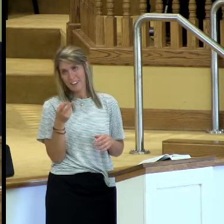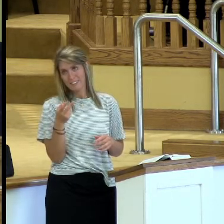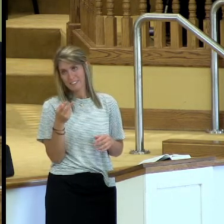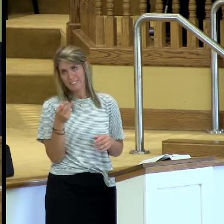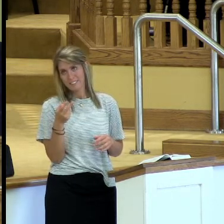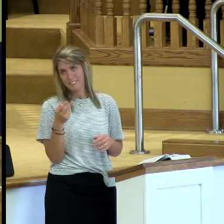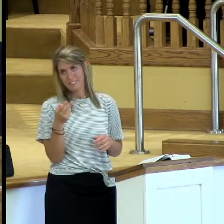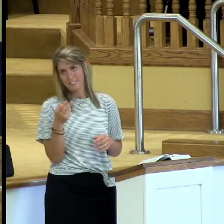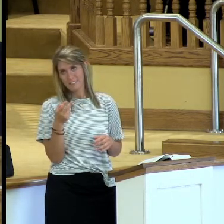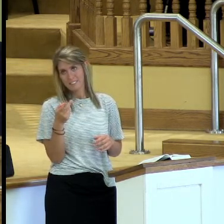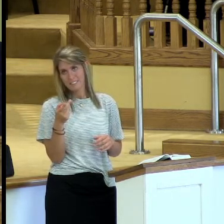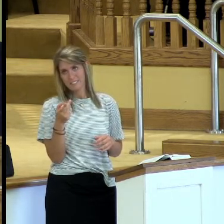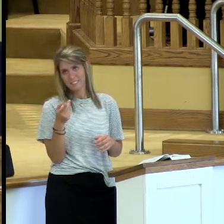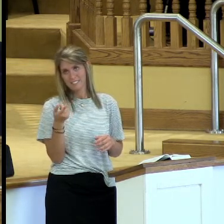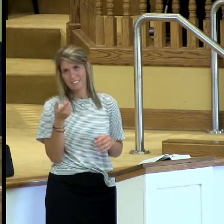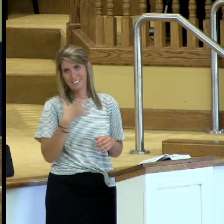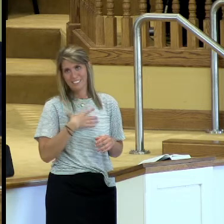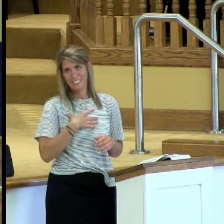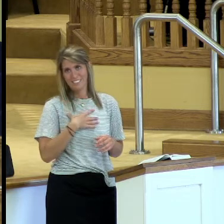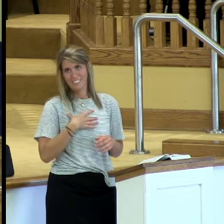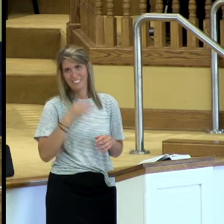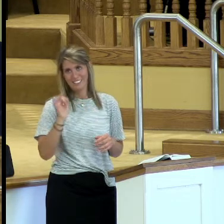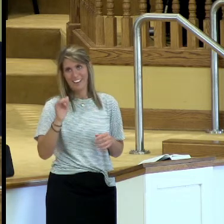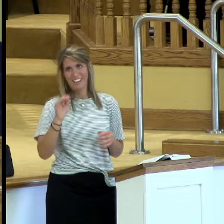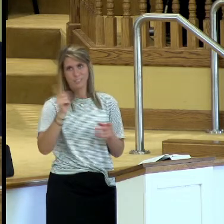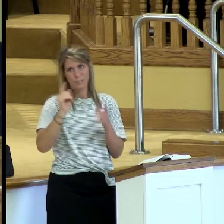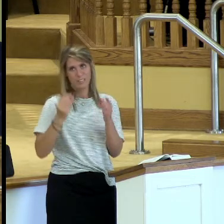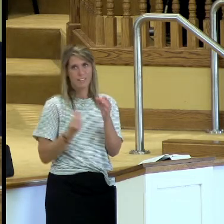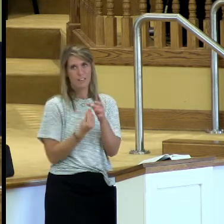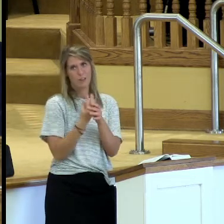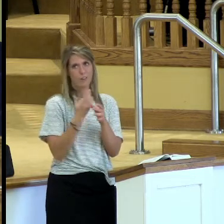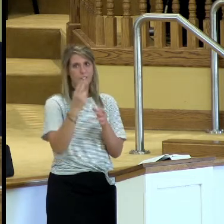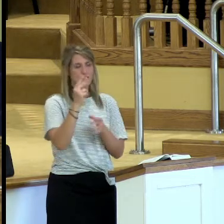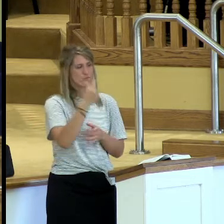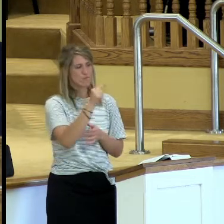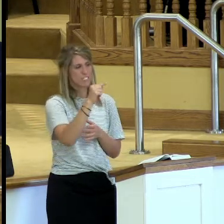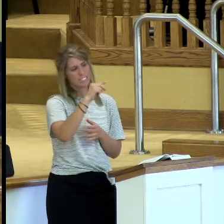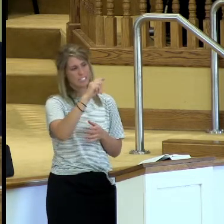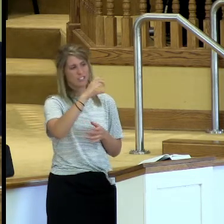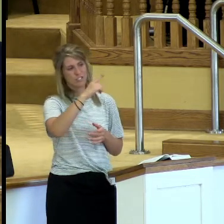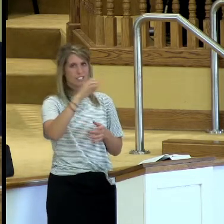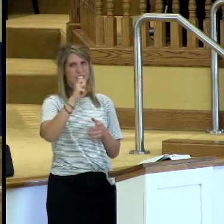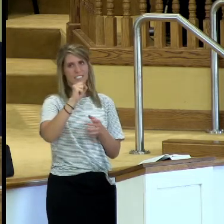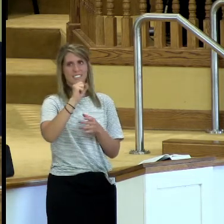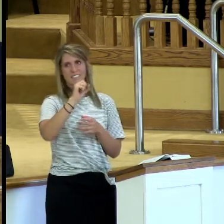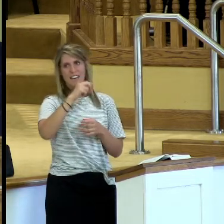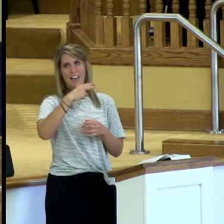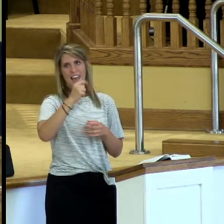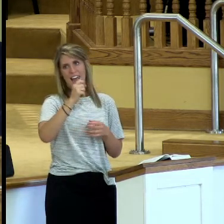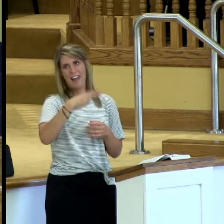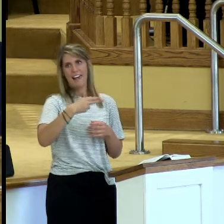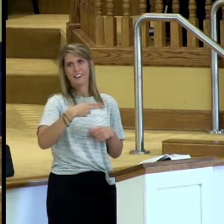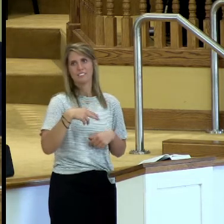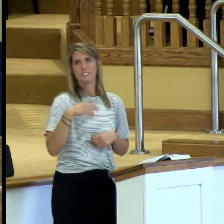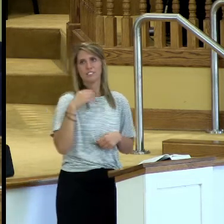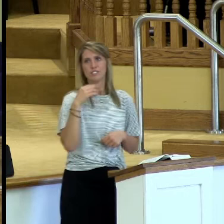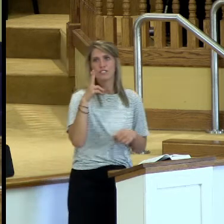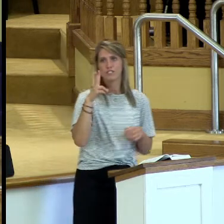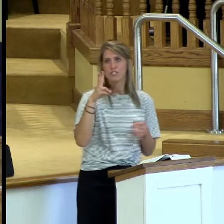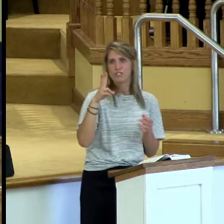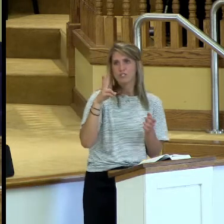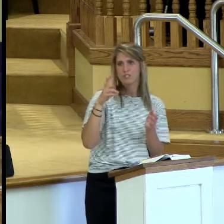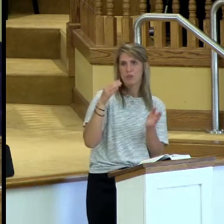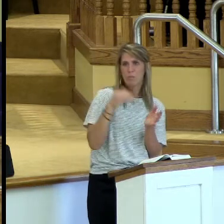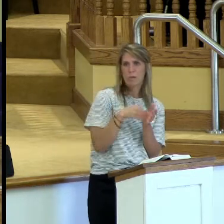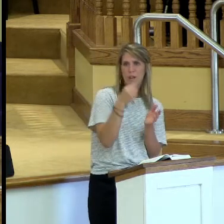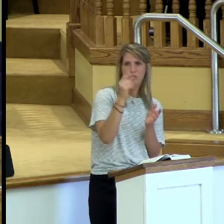see that yet. Unless you like green chilies, then you do. That's Hatch. That's where they grow them. Amen. Well, 2.1 million people in the entire